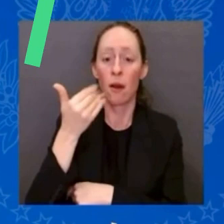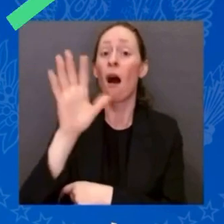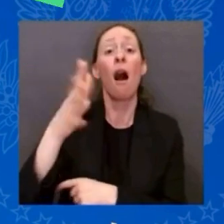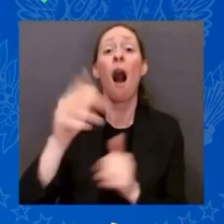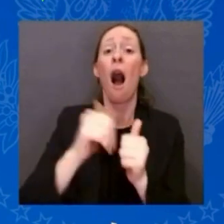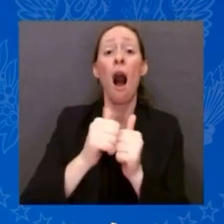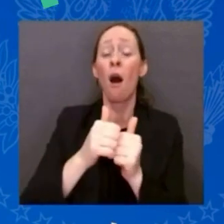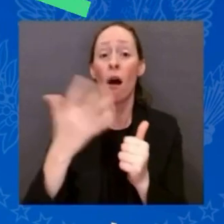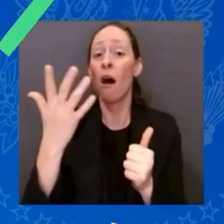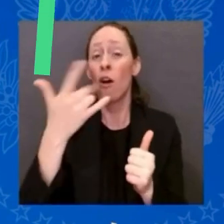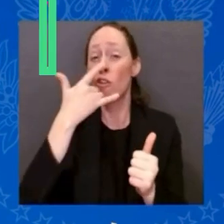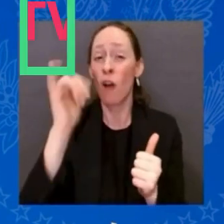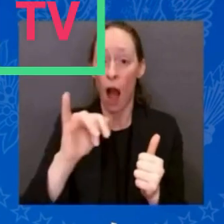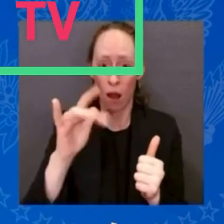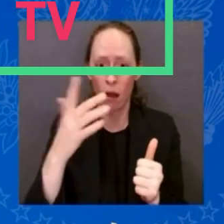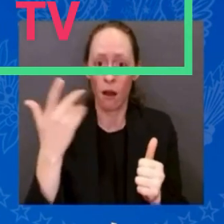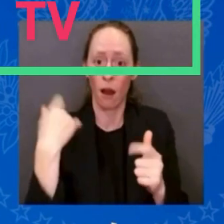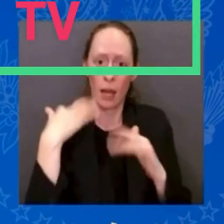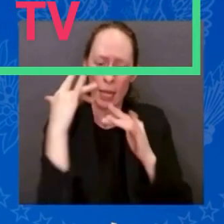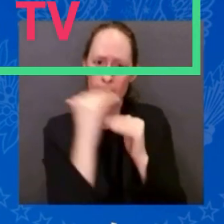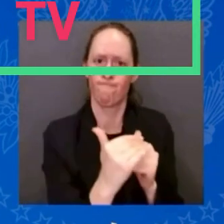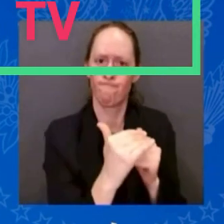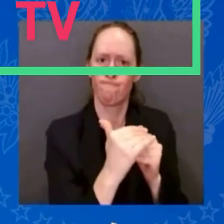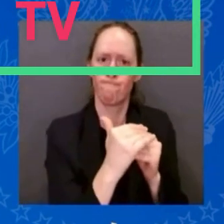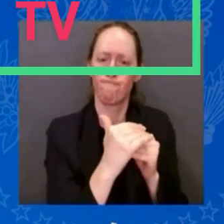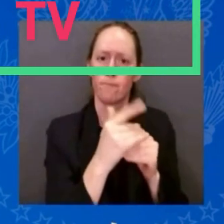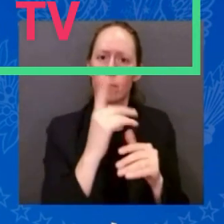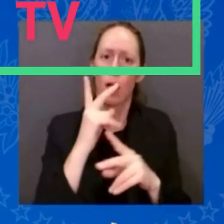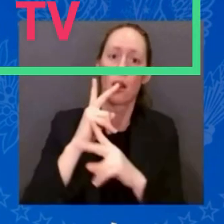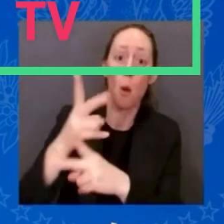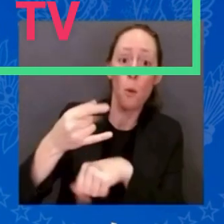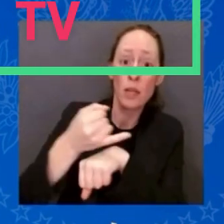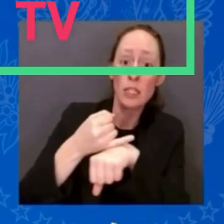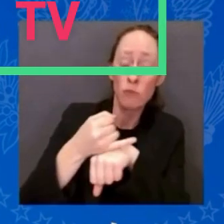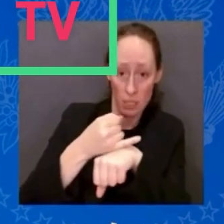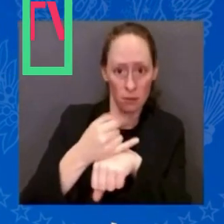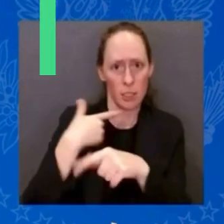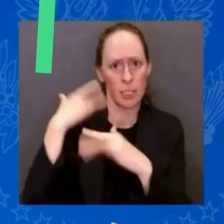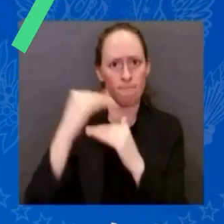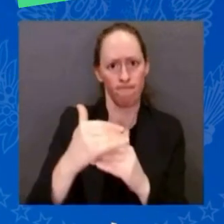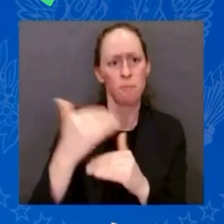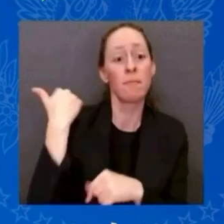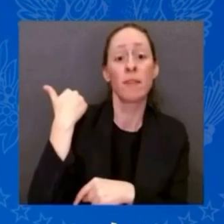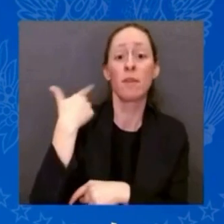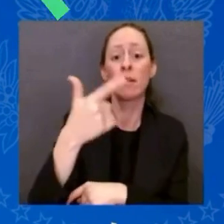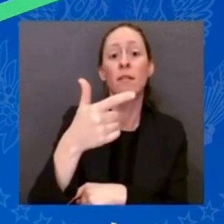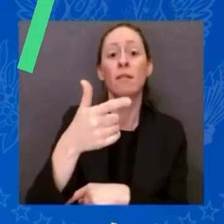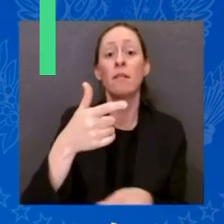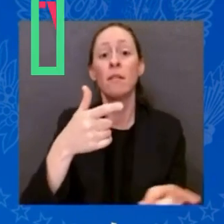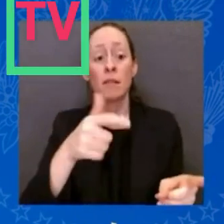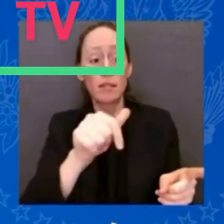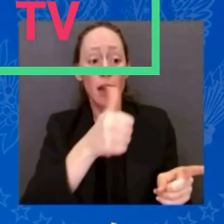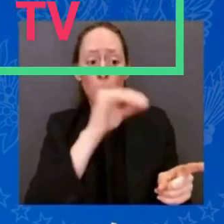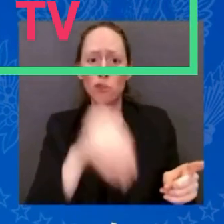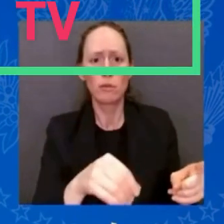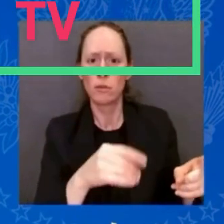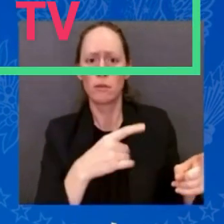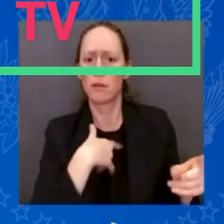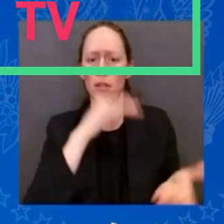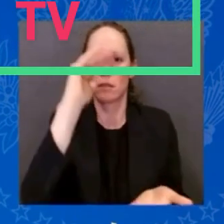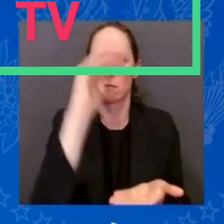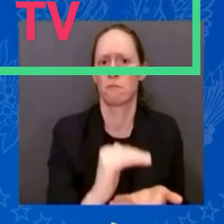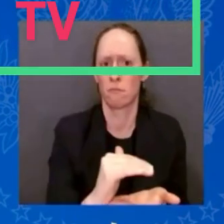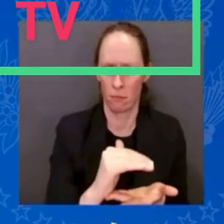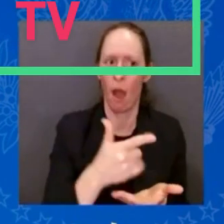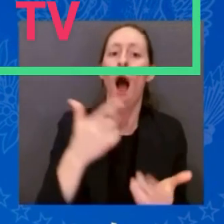than 10% of their disposable income to pay back their debt in any one time. My administration